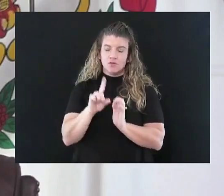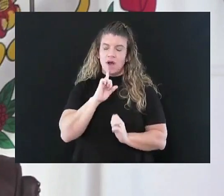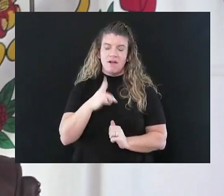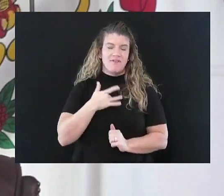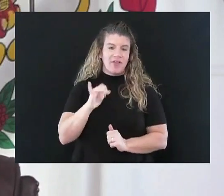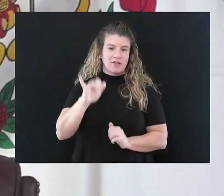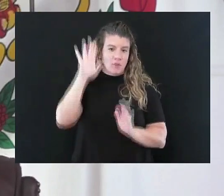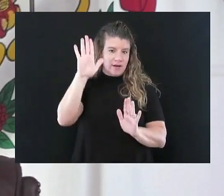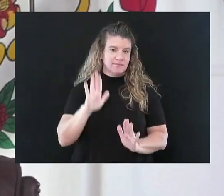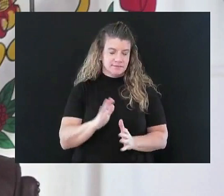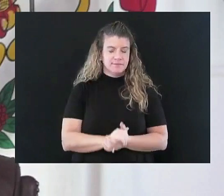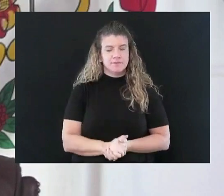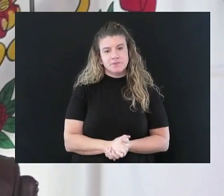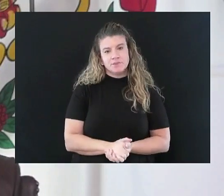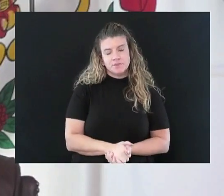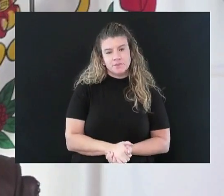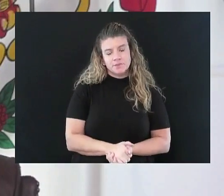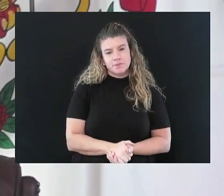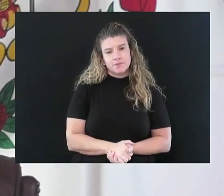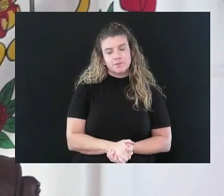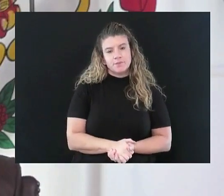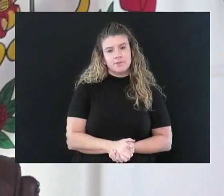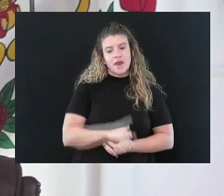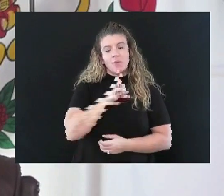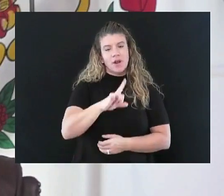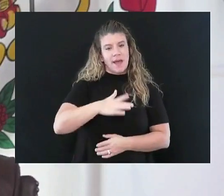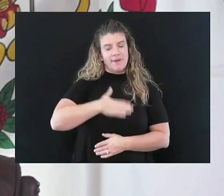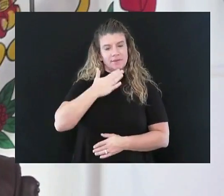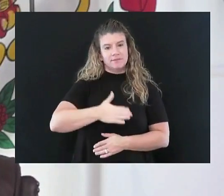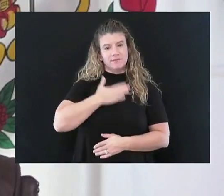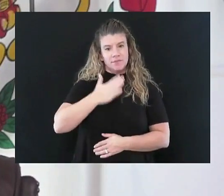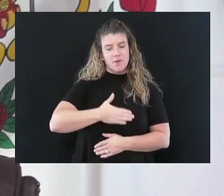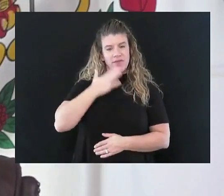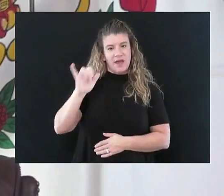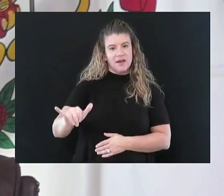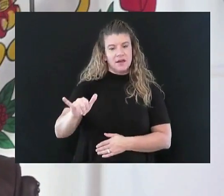great. I think it's really great stuff, and I'm really, really happy. And